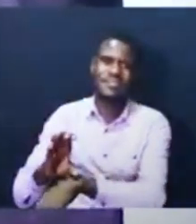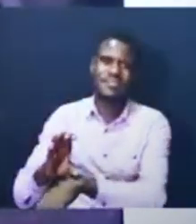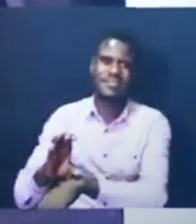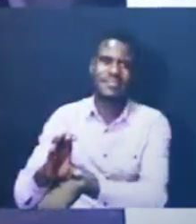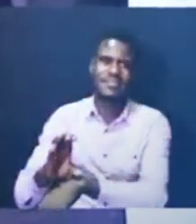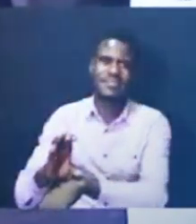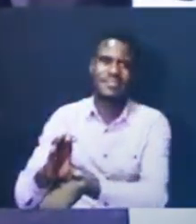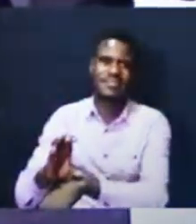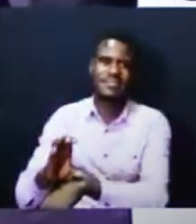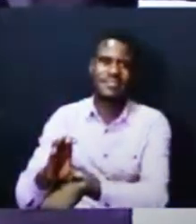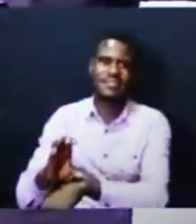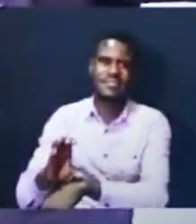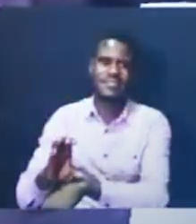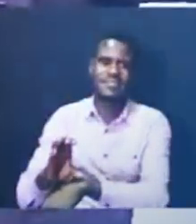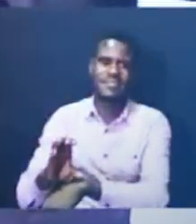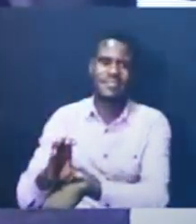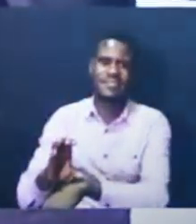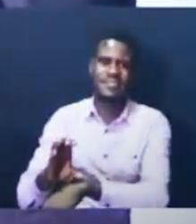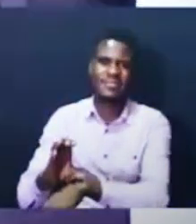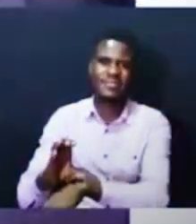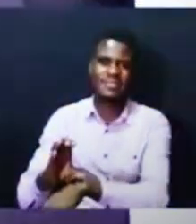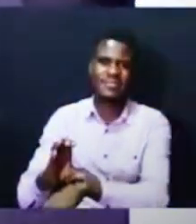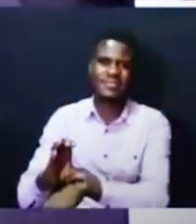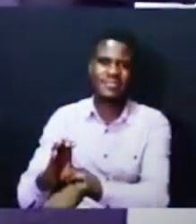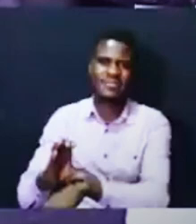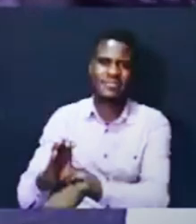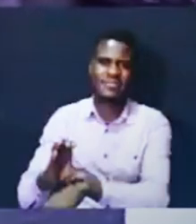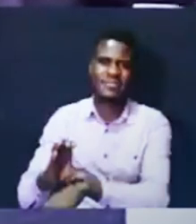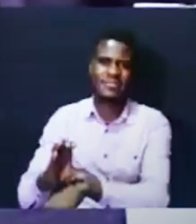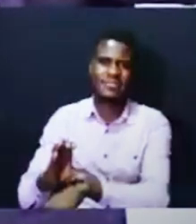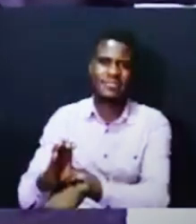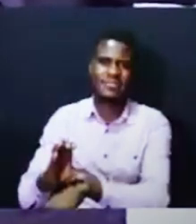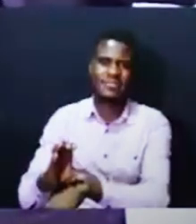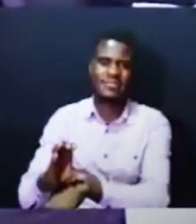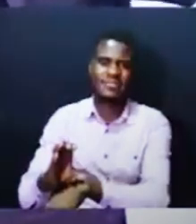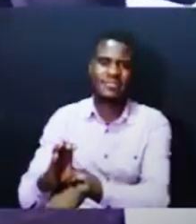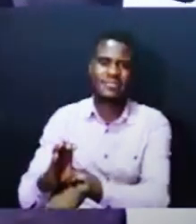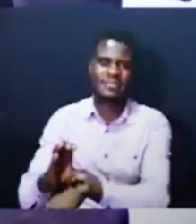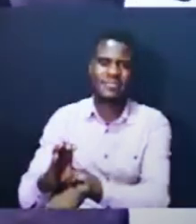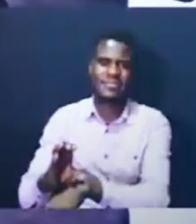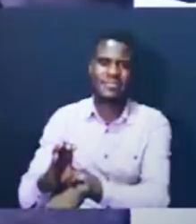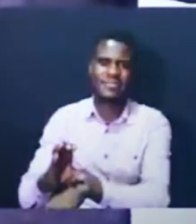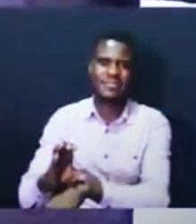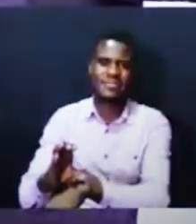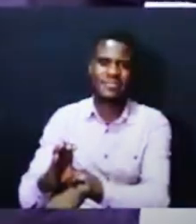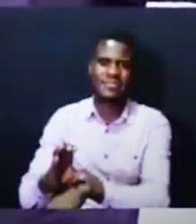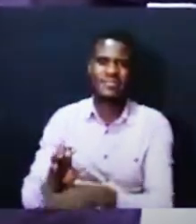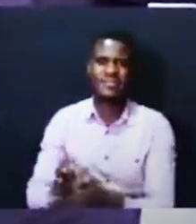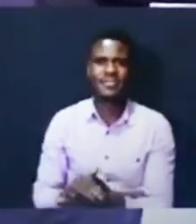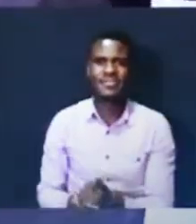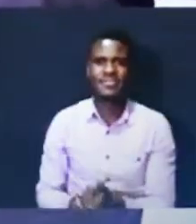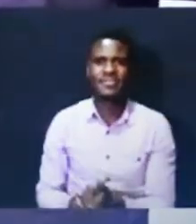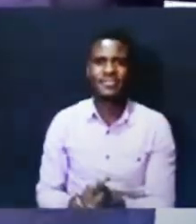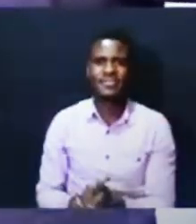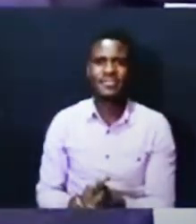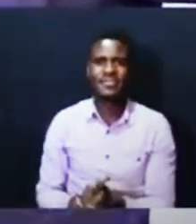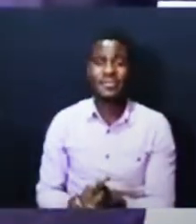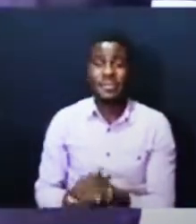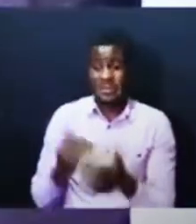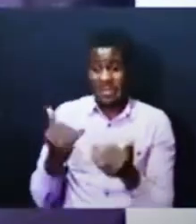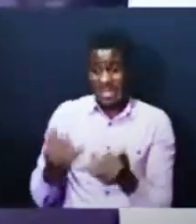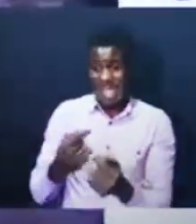memma menipadua eye asafo no a maye no asomfo no onyankopon afie hwedwa. Now